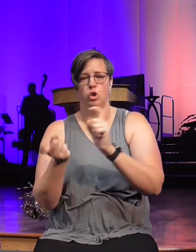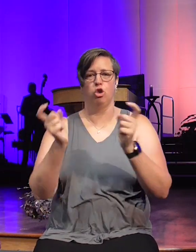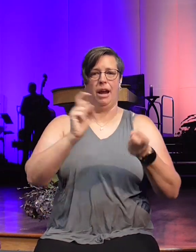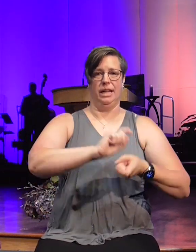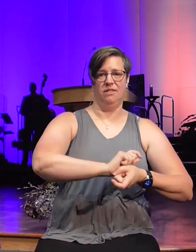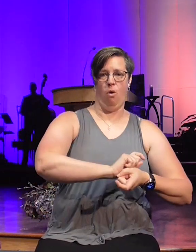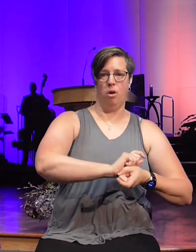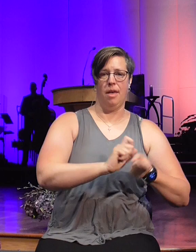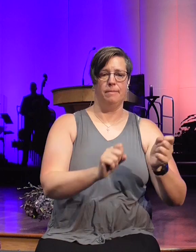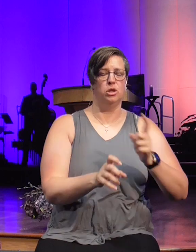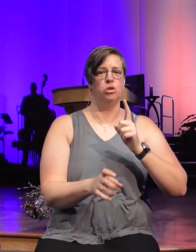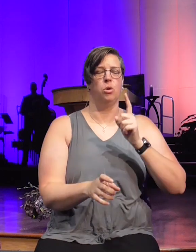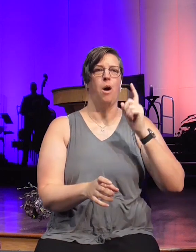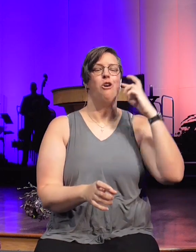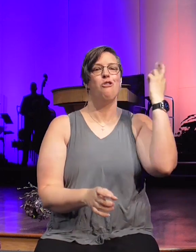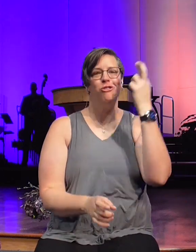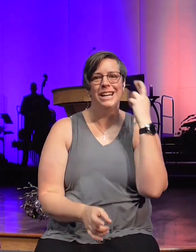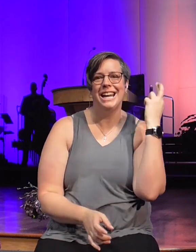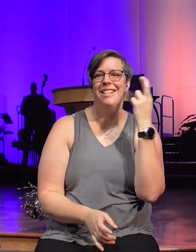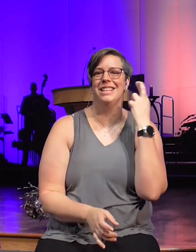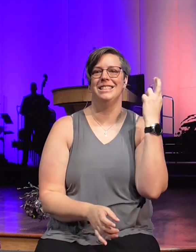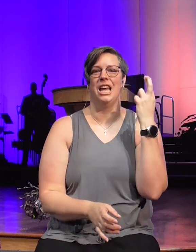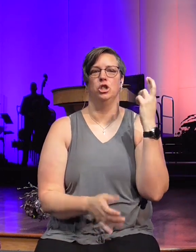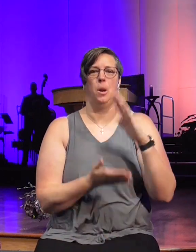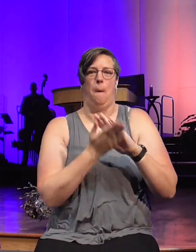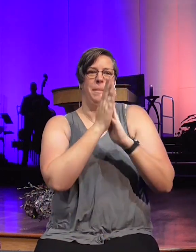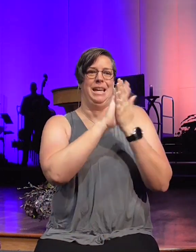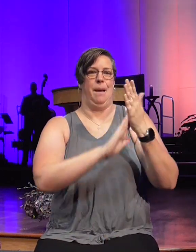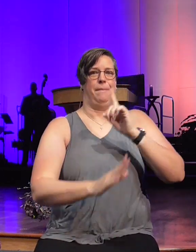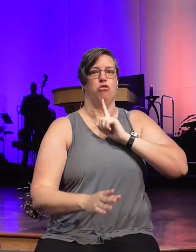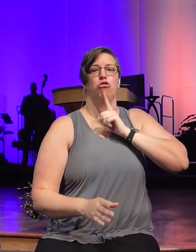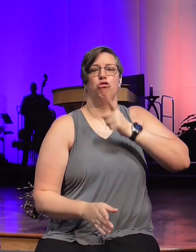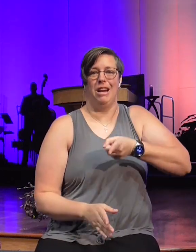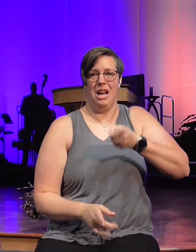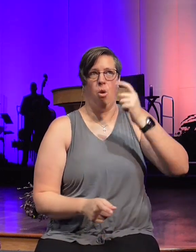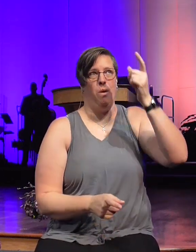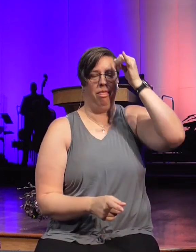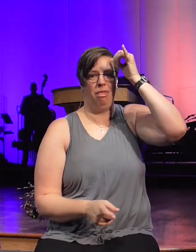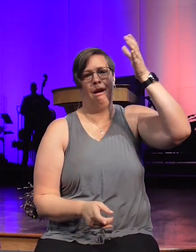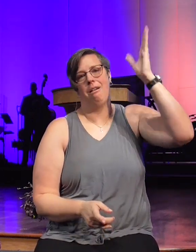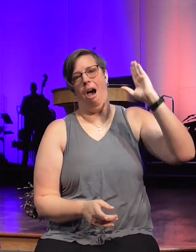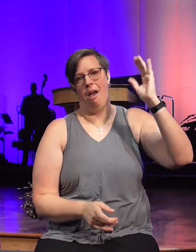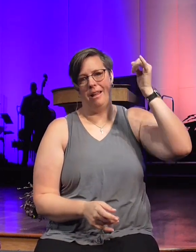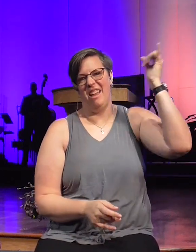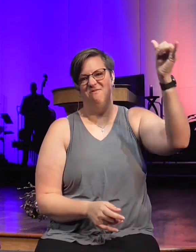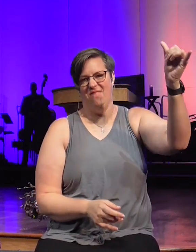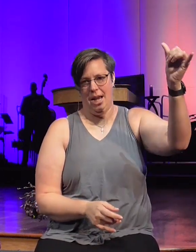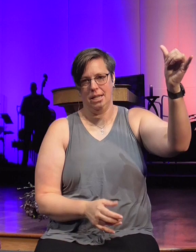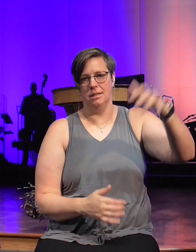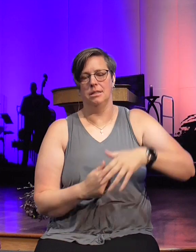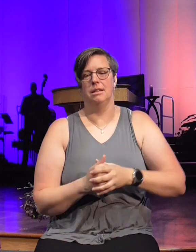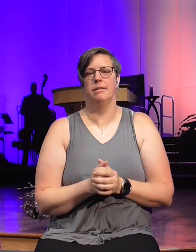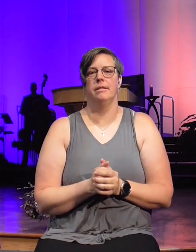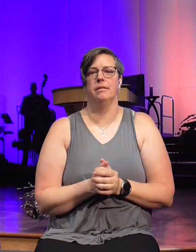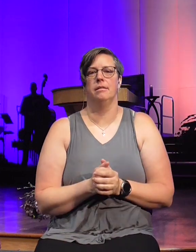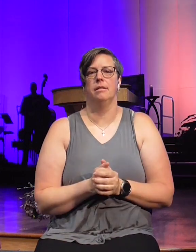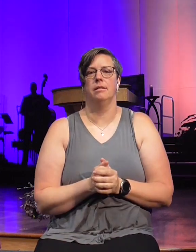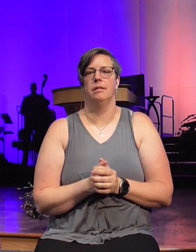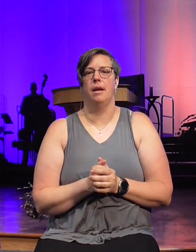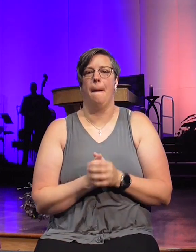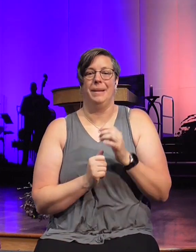into realizations, being real with the infinite. For all there is that ray,